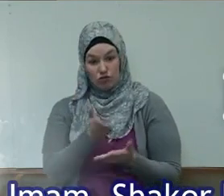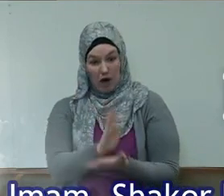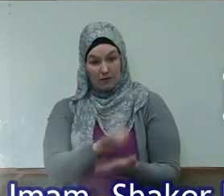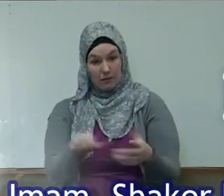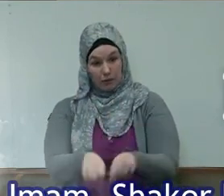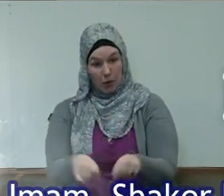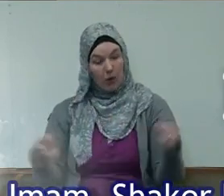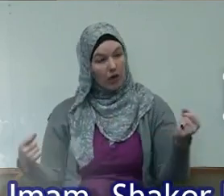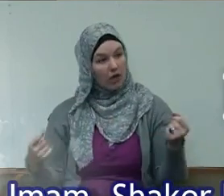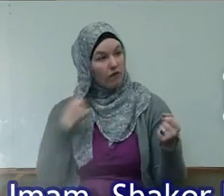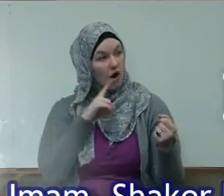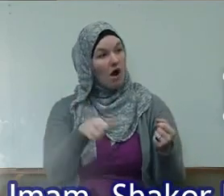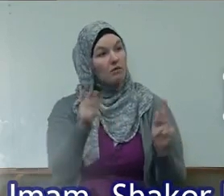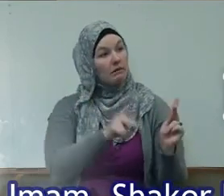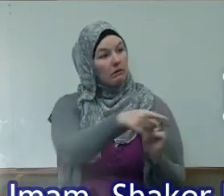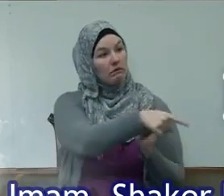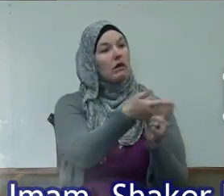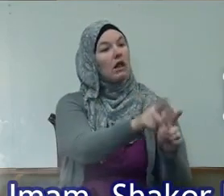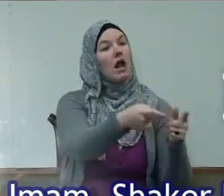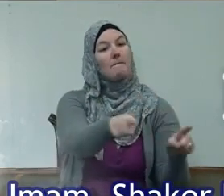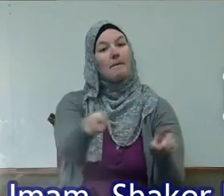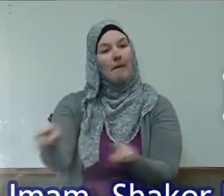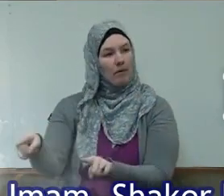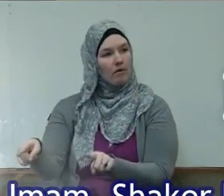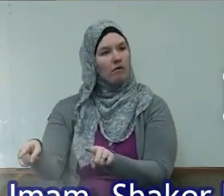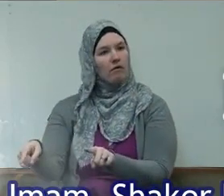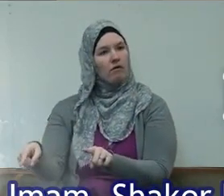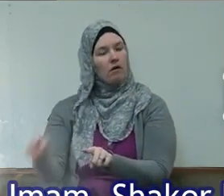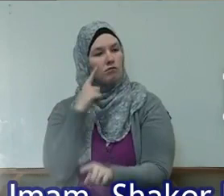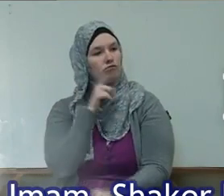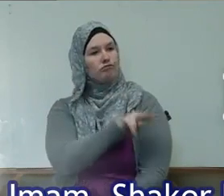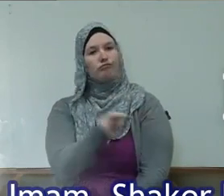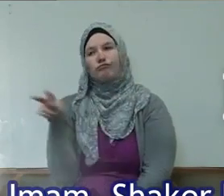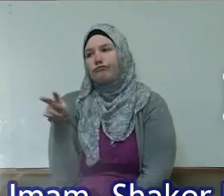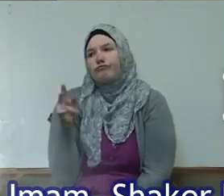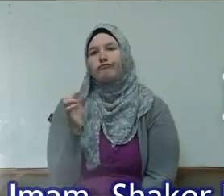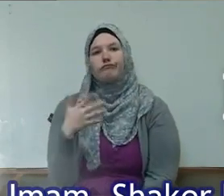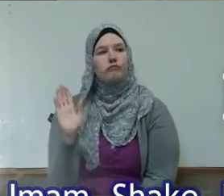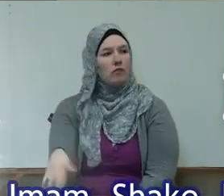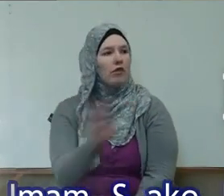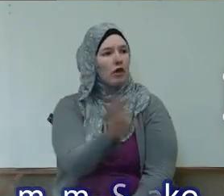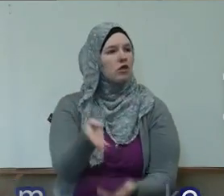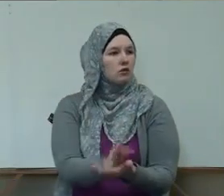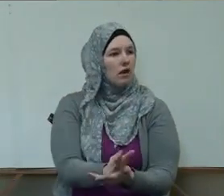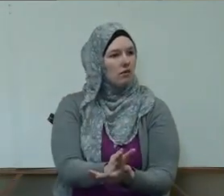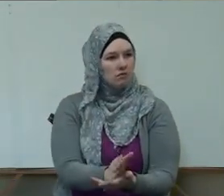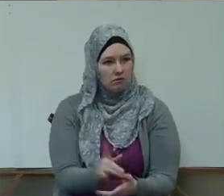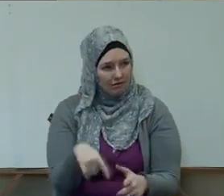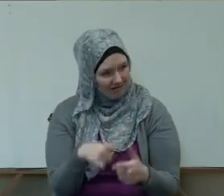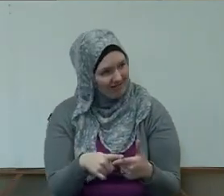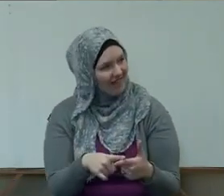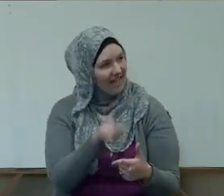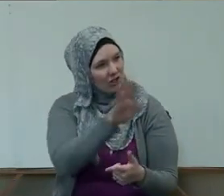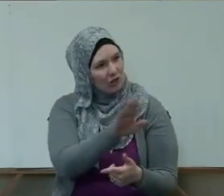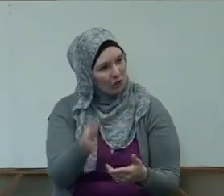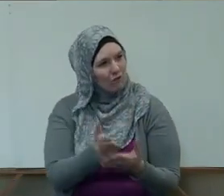violated for others, we are allowing our rights to be violated without anybody intervening on our behalf. May